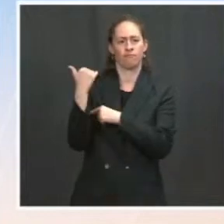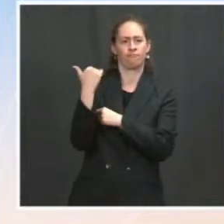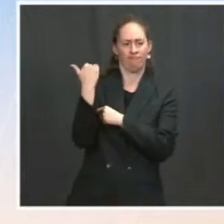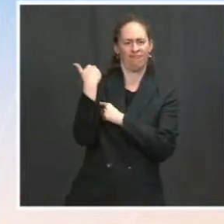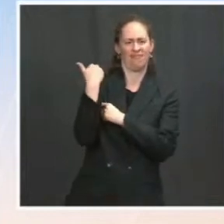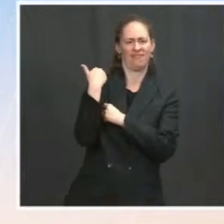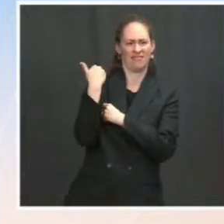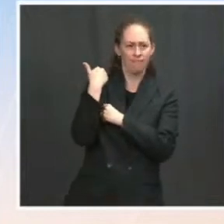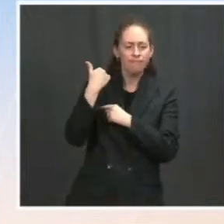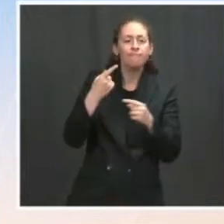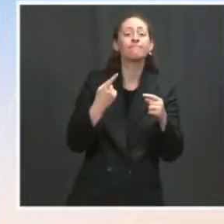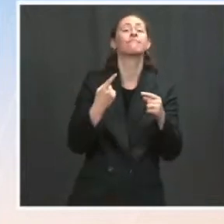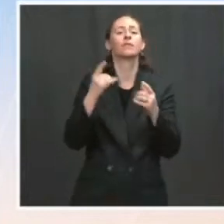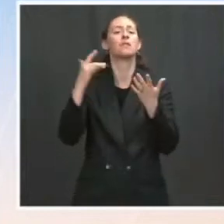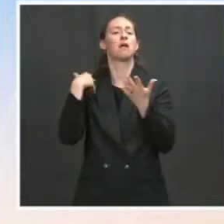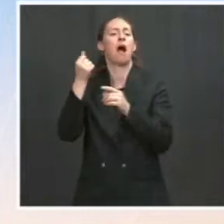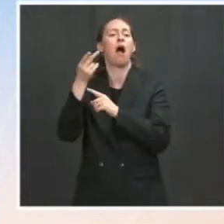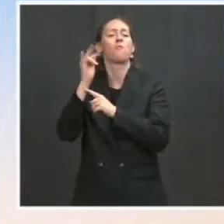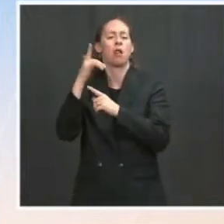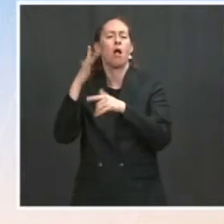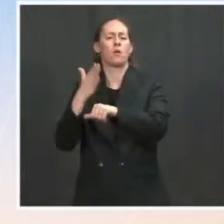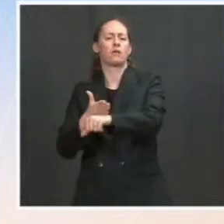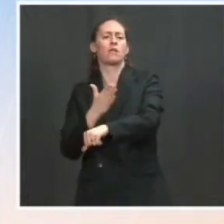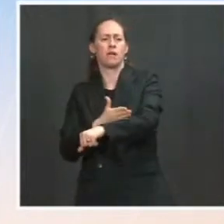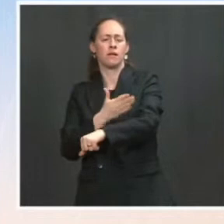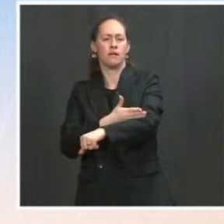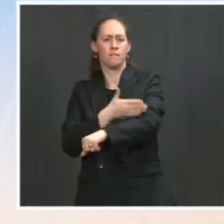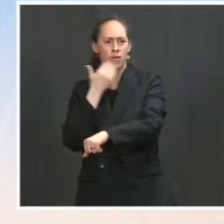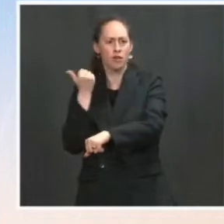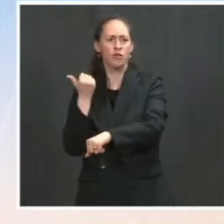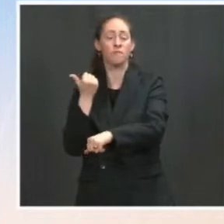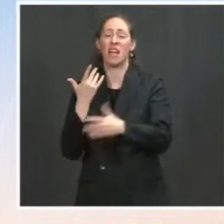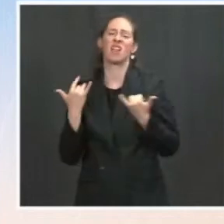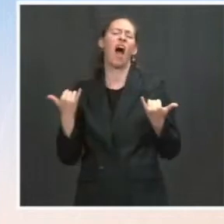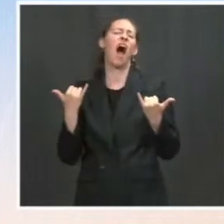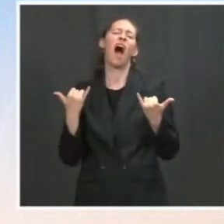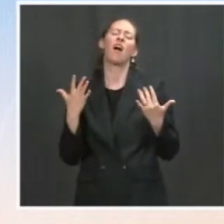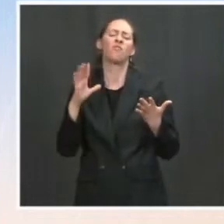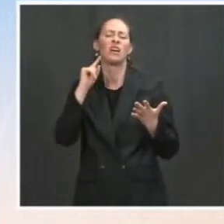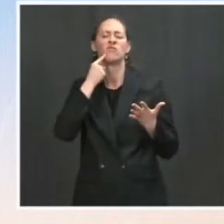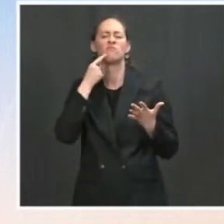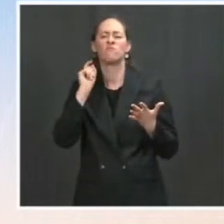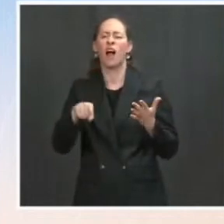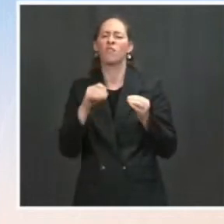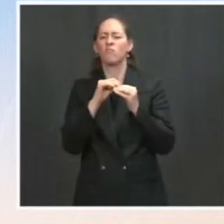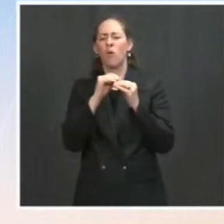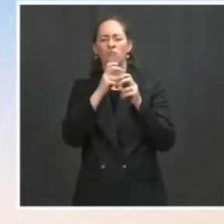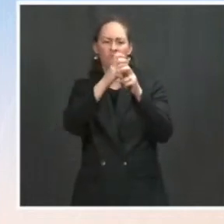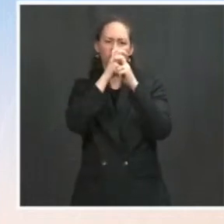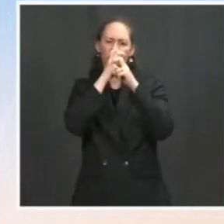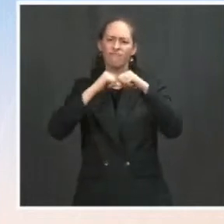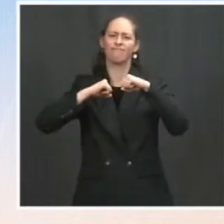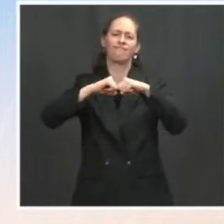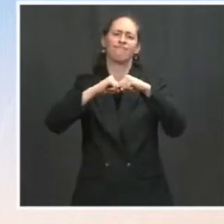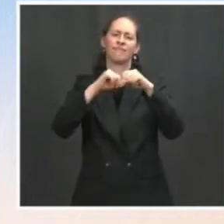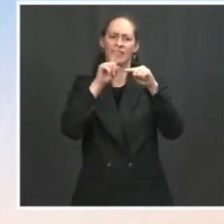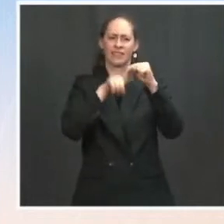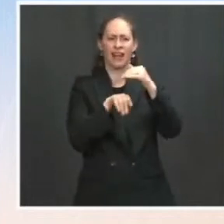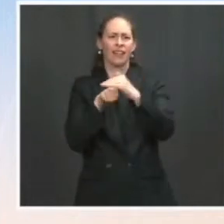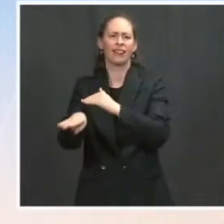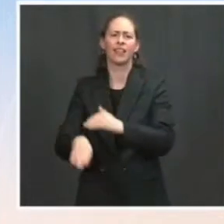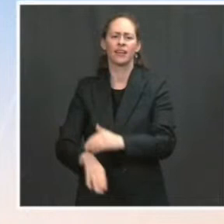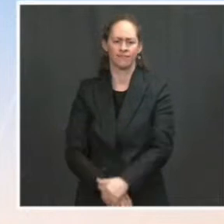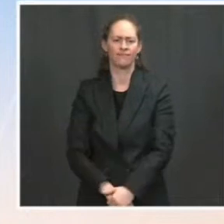the systems on which all Americans depend. The Department of Energy had the lead for the first 100-day sprint focused on the utility